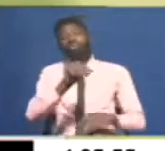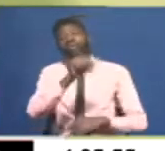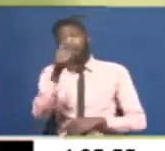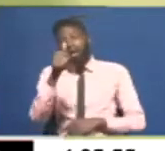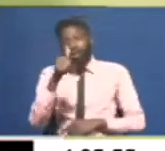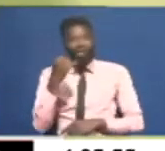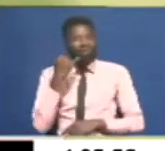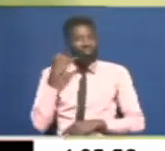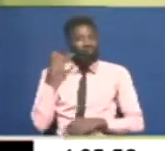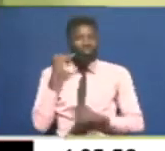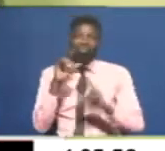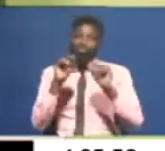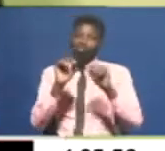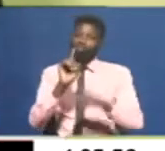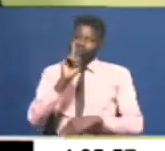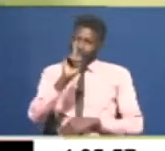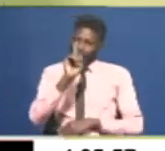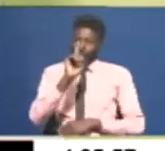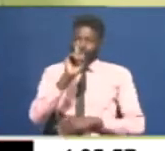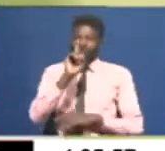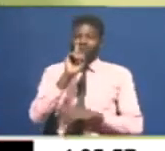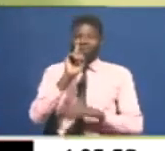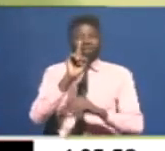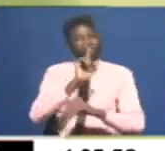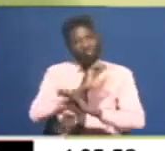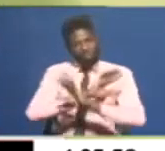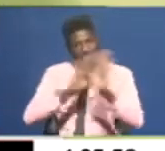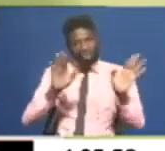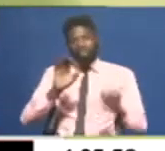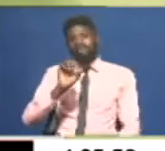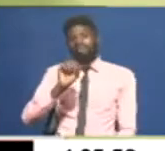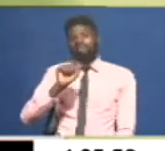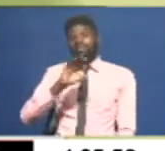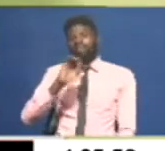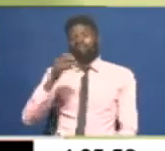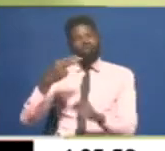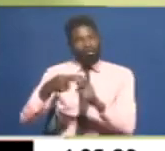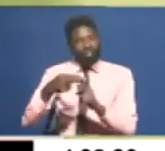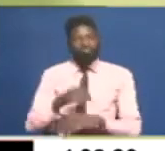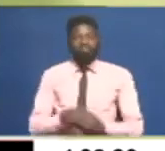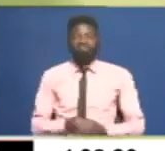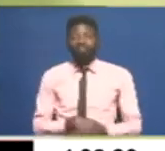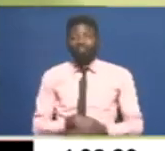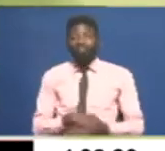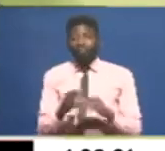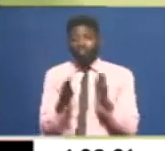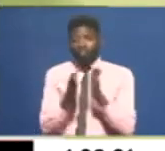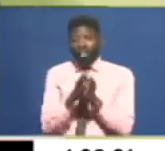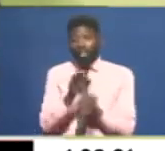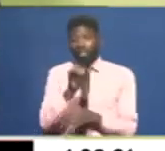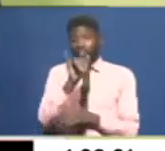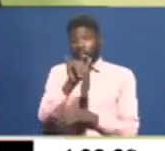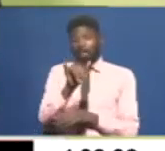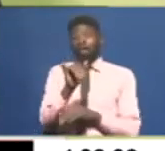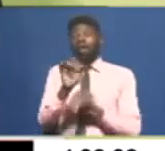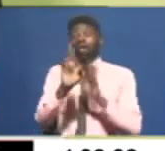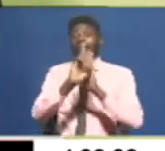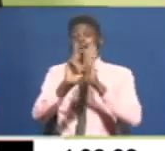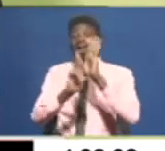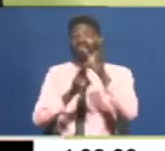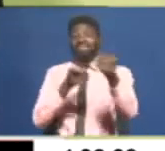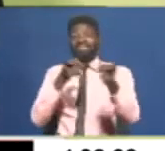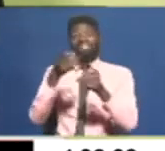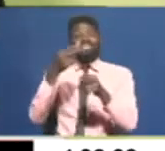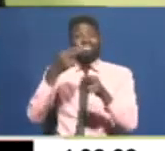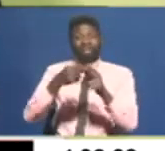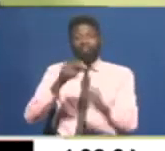want to have one central point to SACCOs. Through this legislation, they will no longer be referred to as